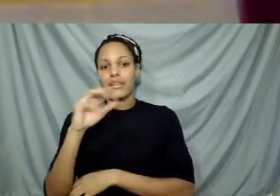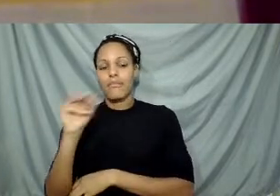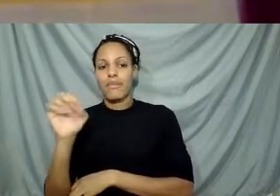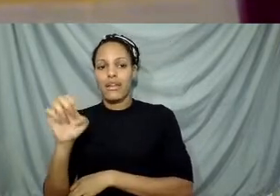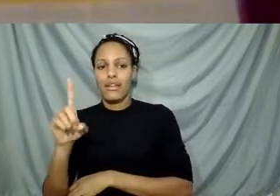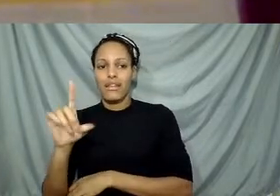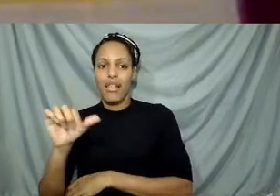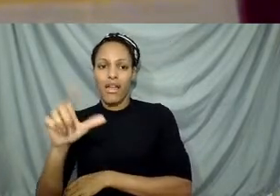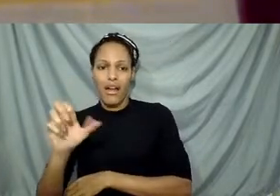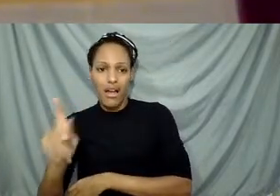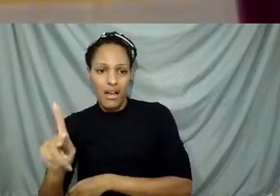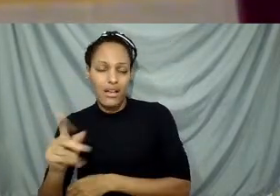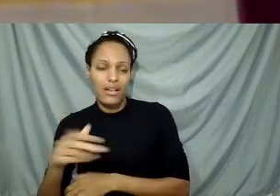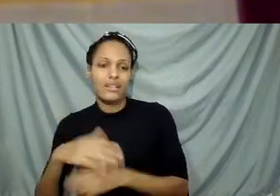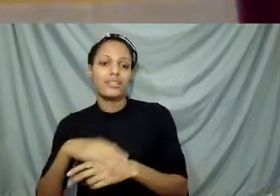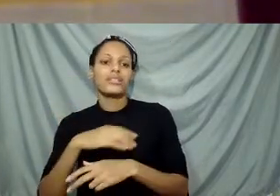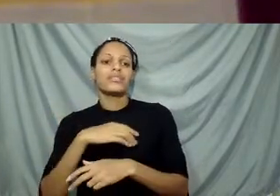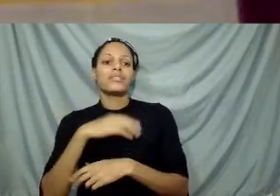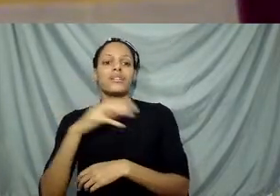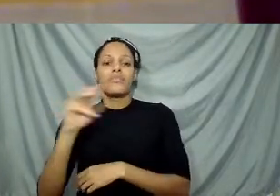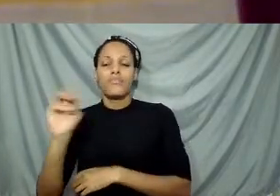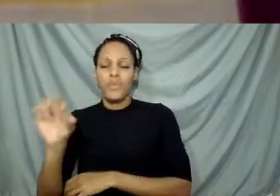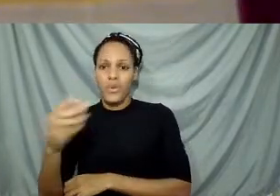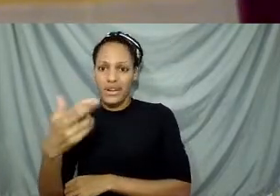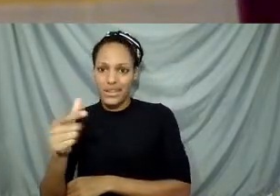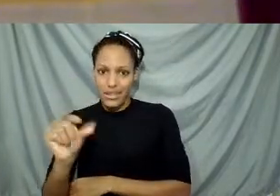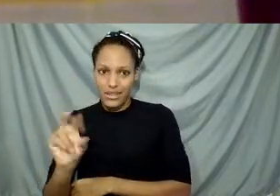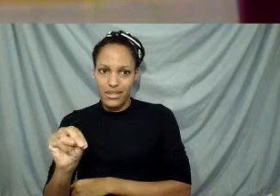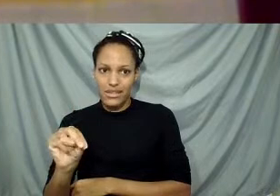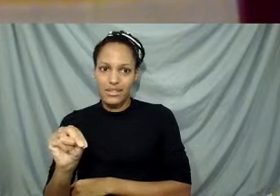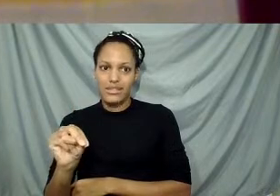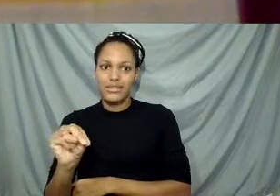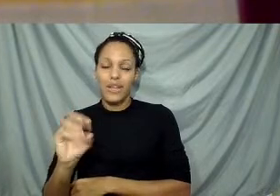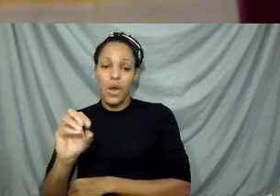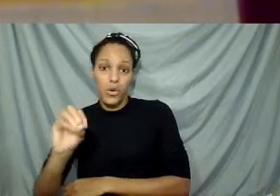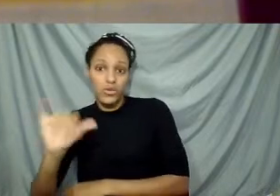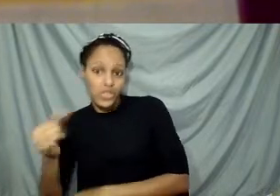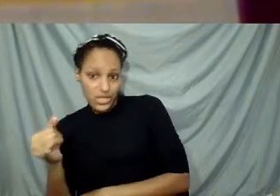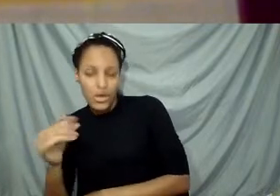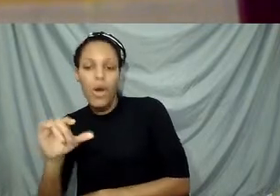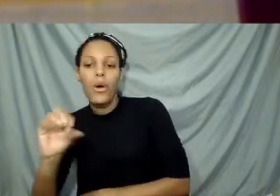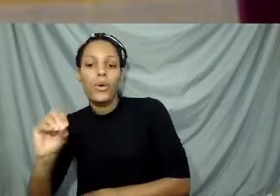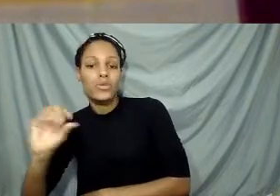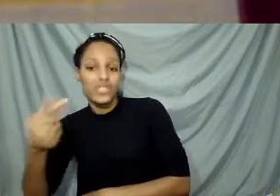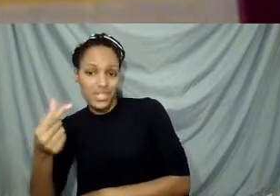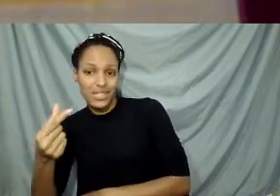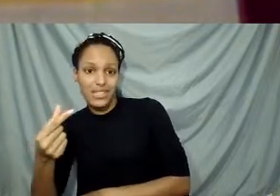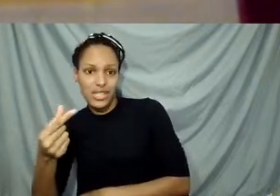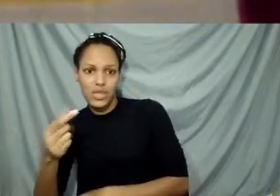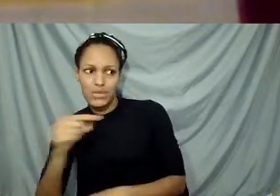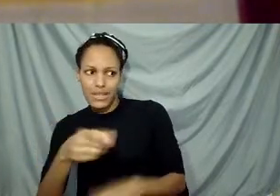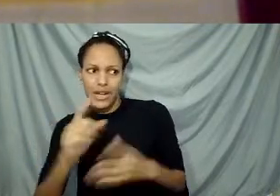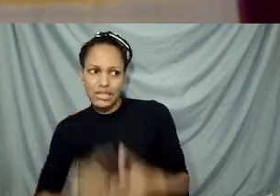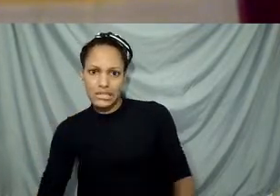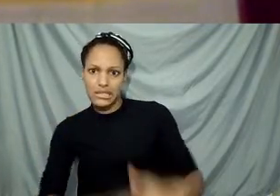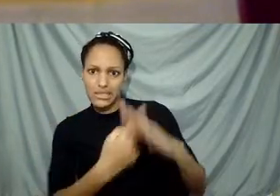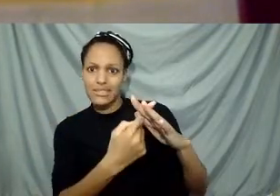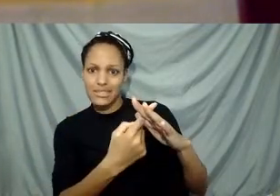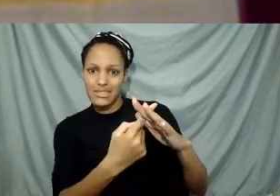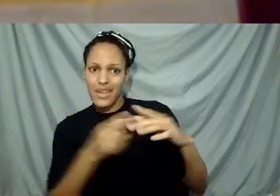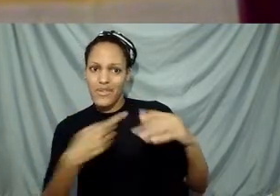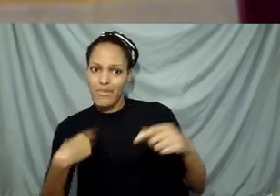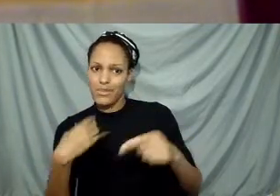Lucia Rodriguez, Morgan Anderson, OG, who was there from the absolute beginning. We did a performance